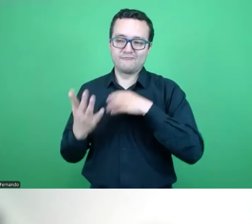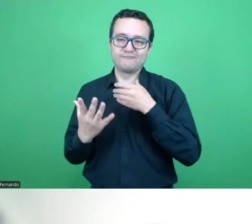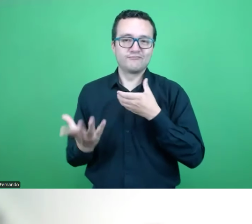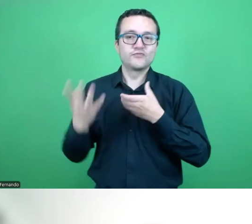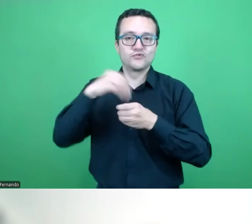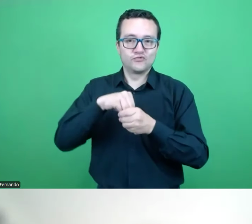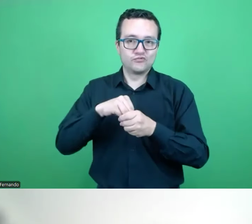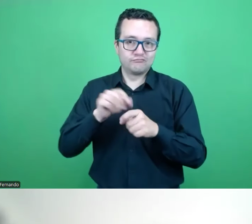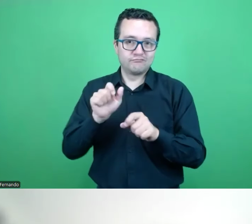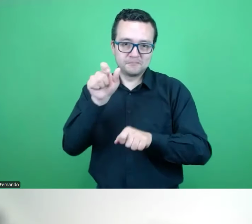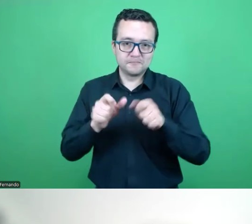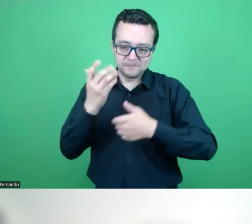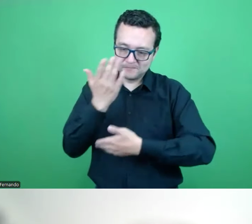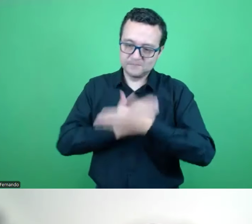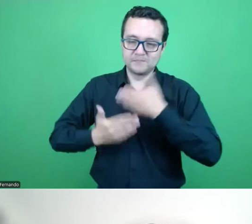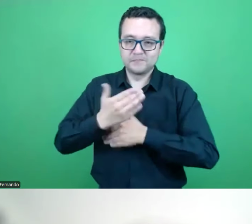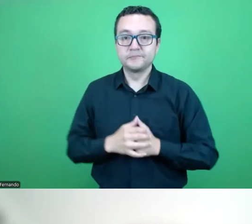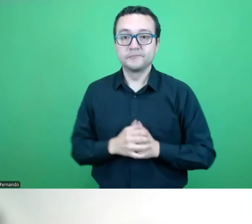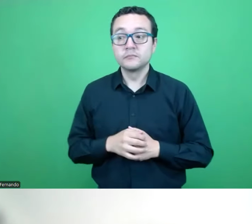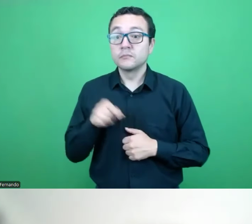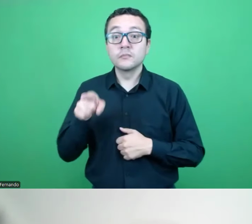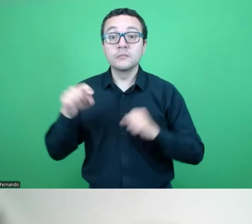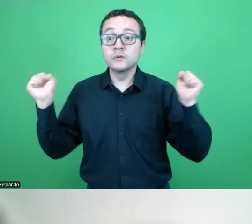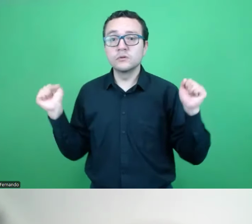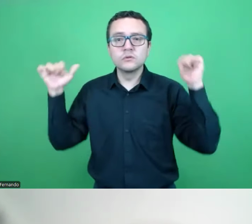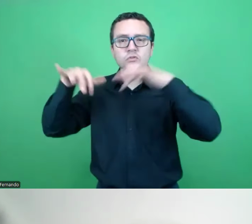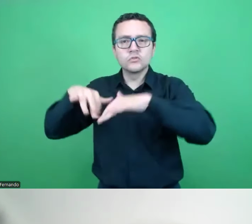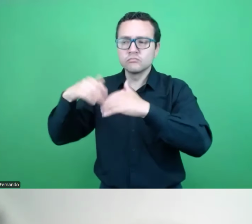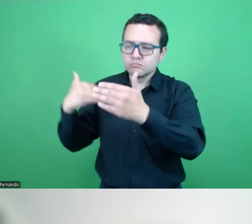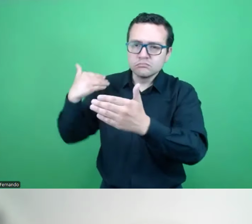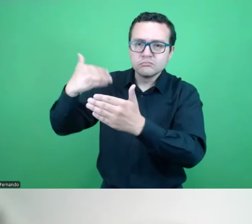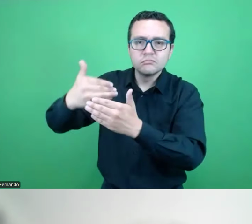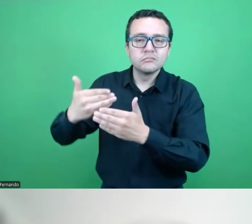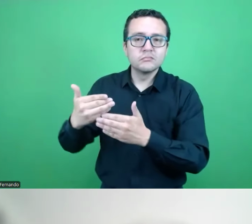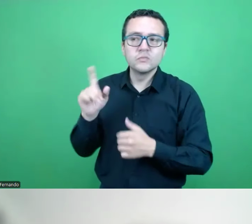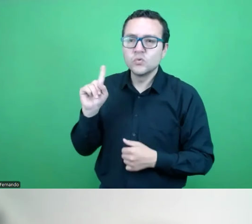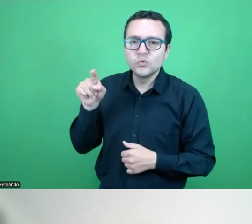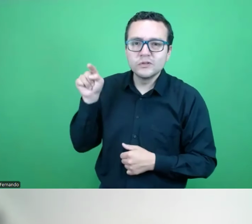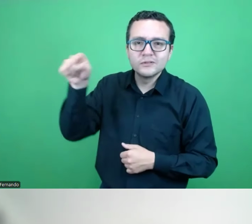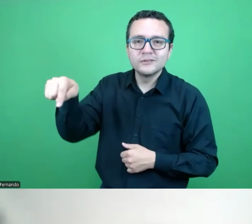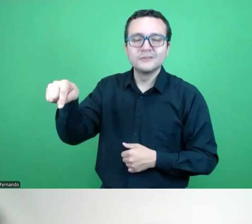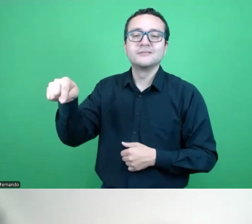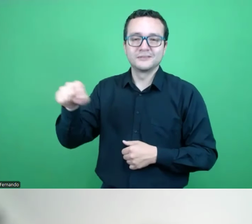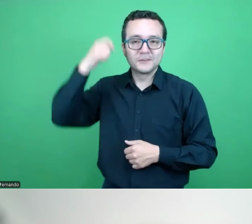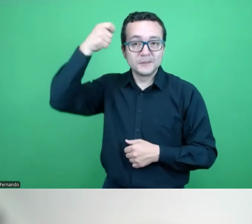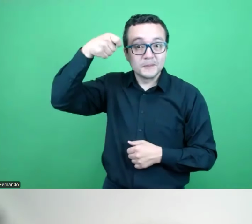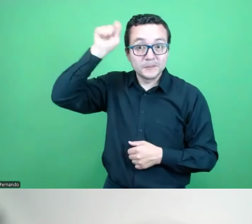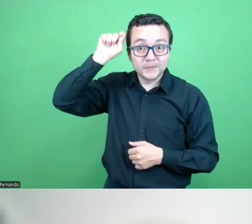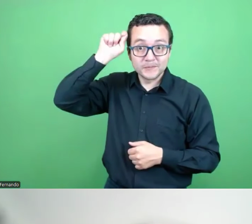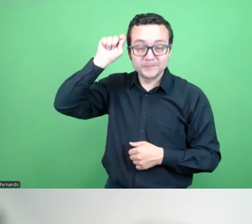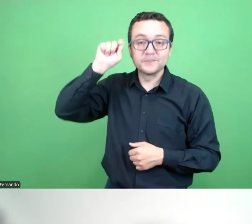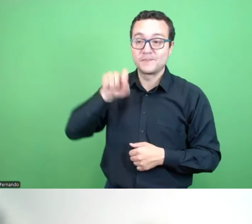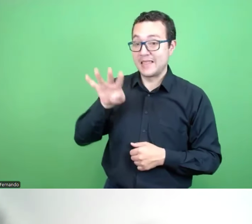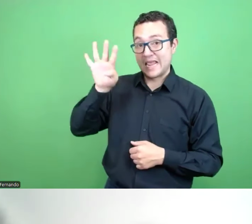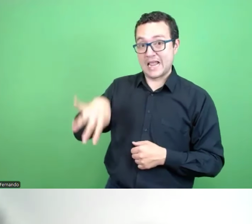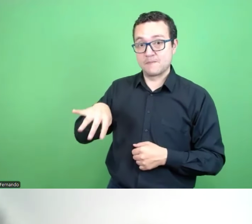is going to be held in Berlin on April 2nd and 3rd. And before the